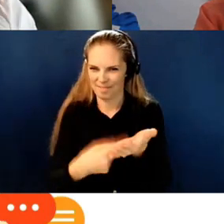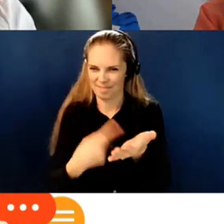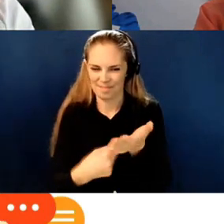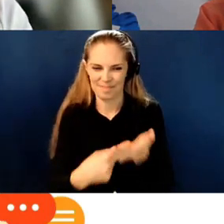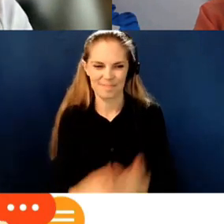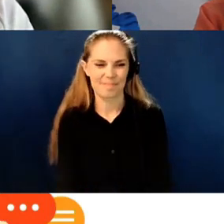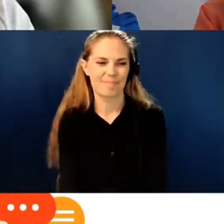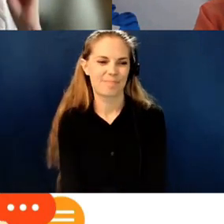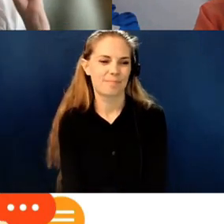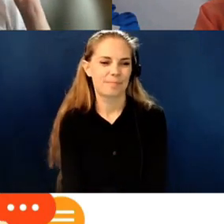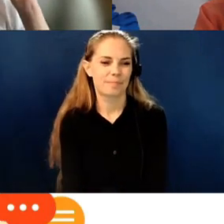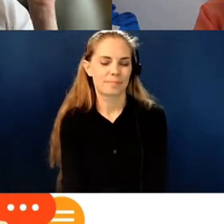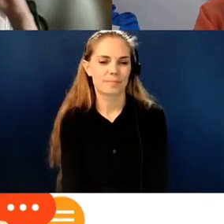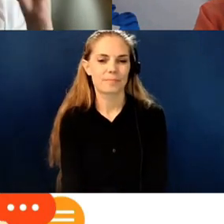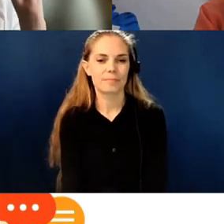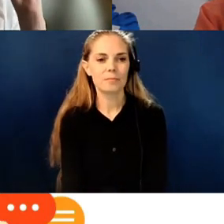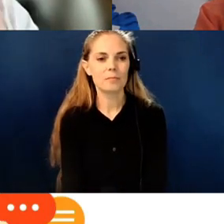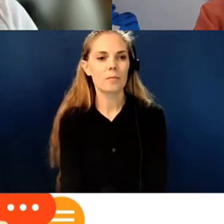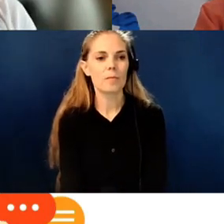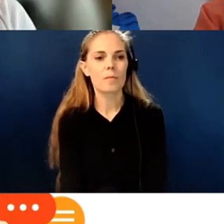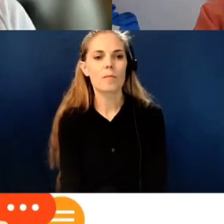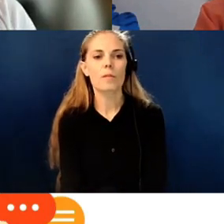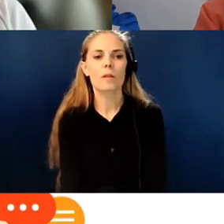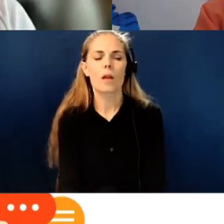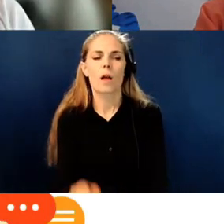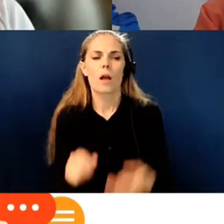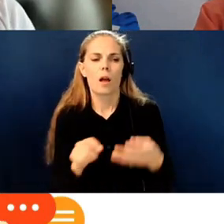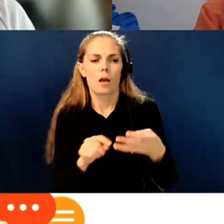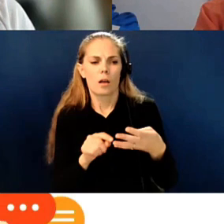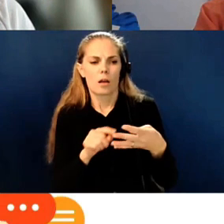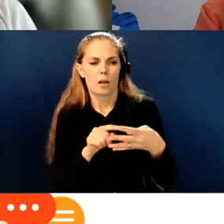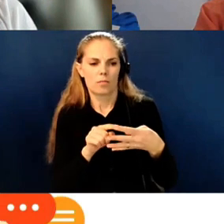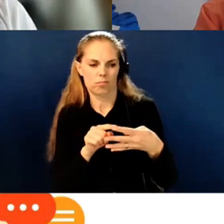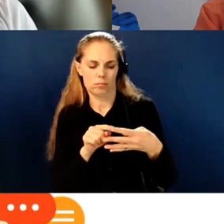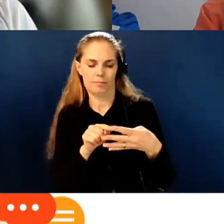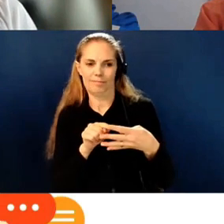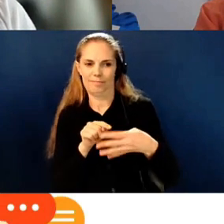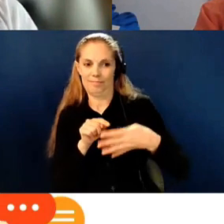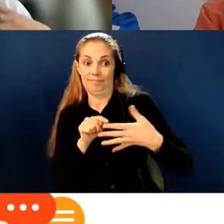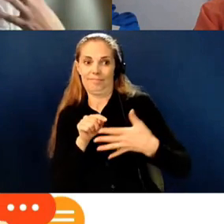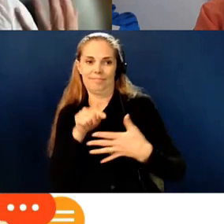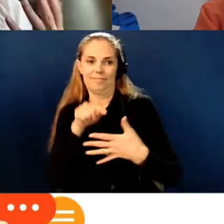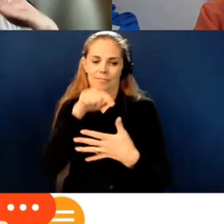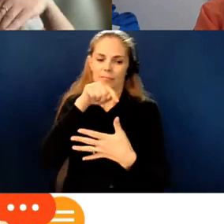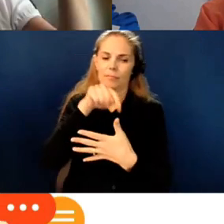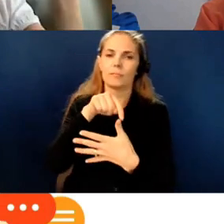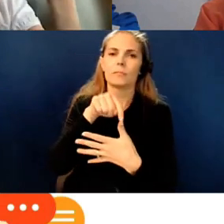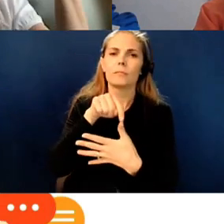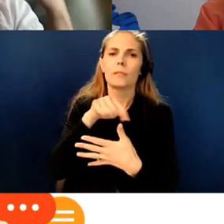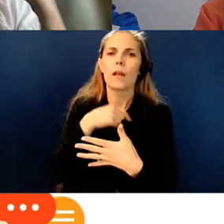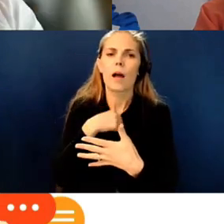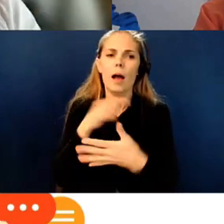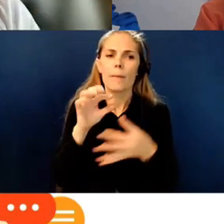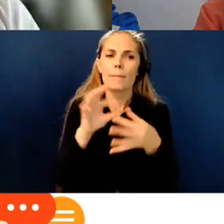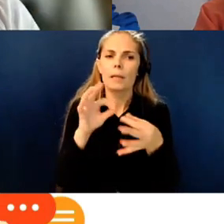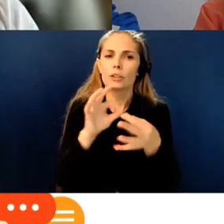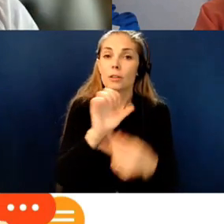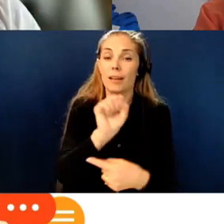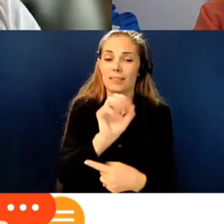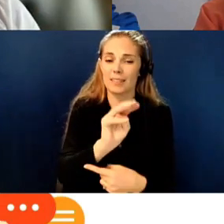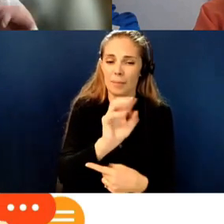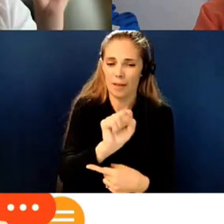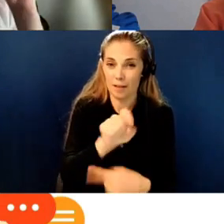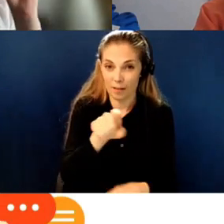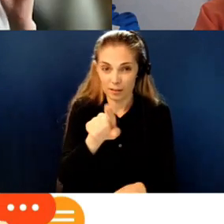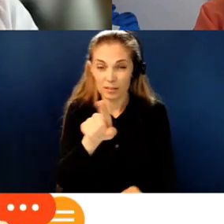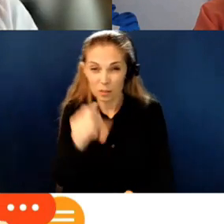on the side, because I mentioned SMS, something that we may be used to and familiar with from our older phones, flip phones, if we had those, you may